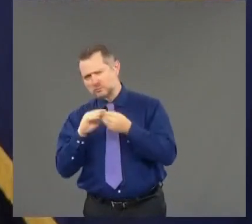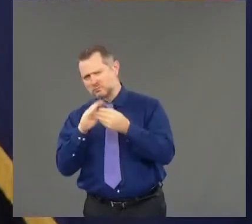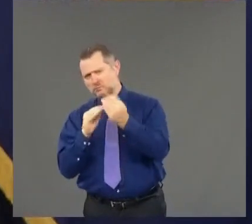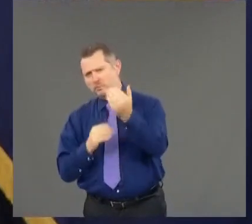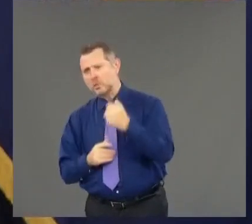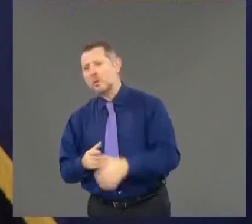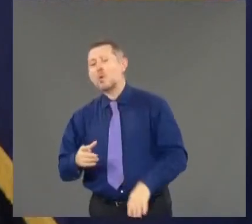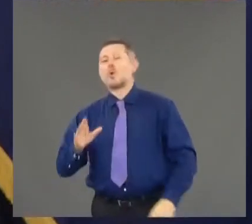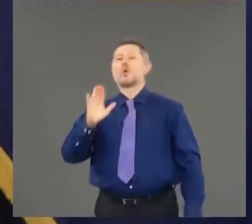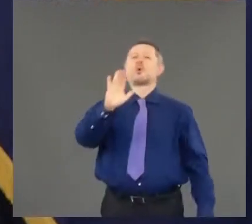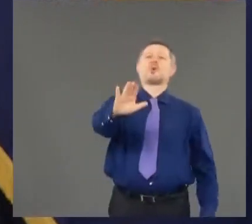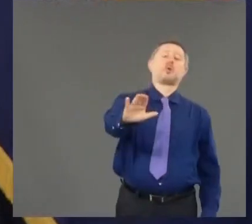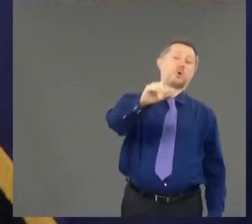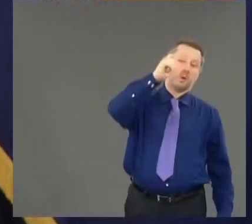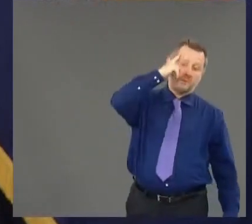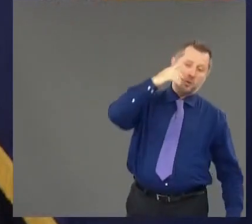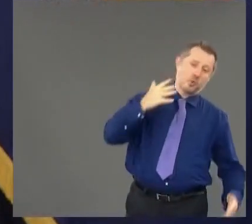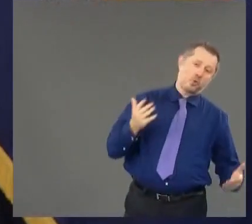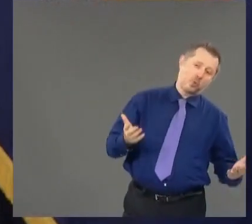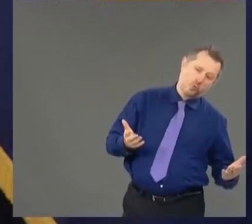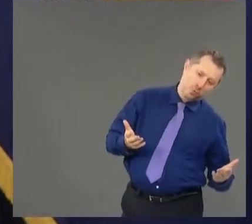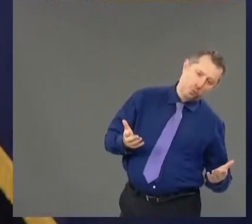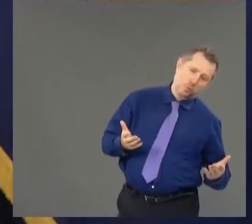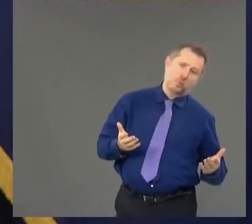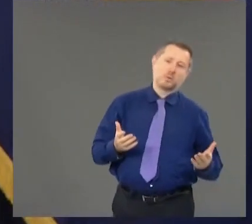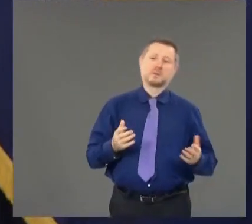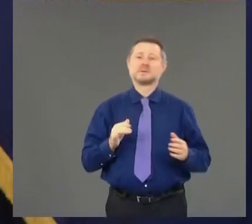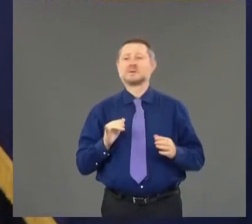Okay, this is important.